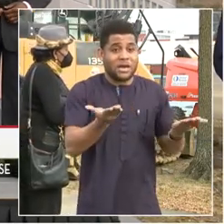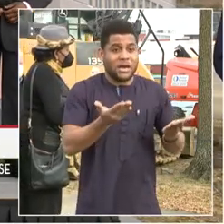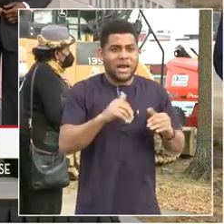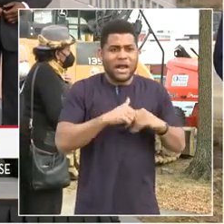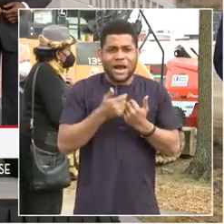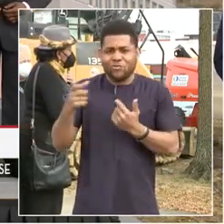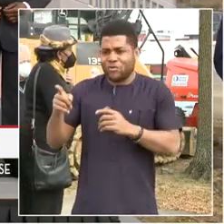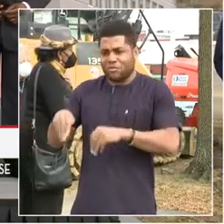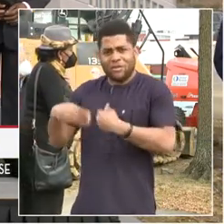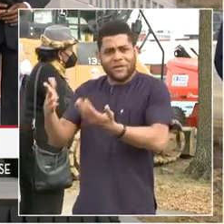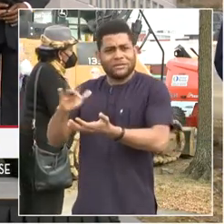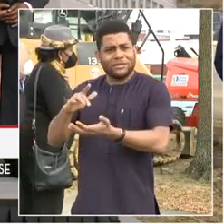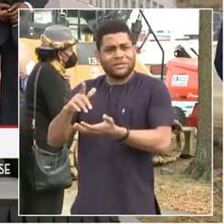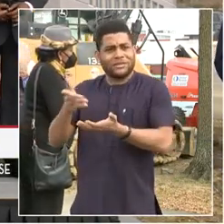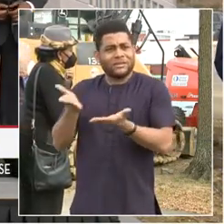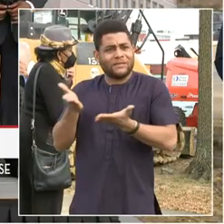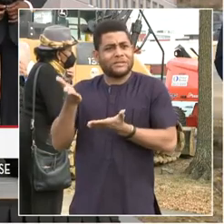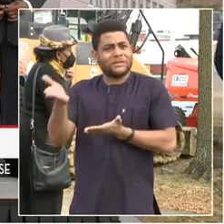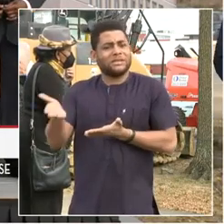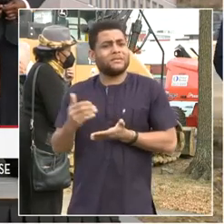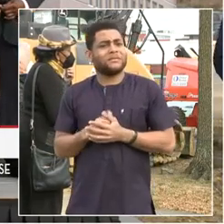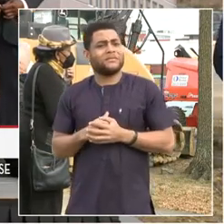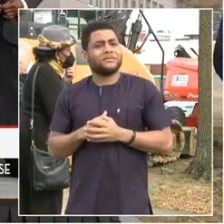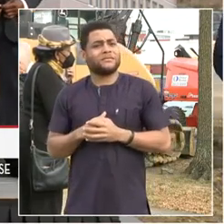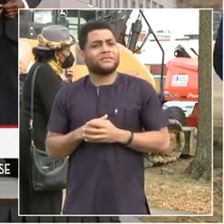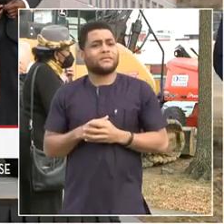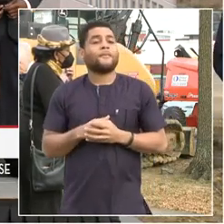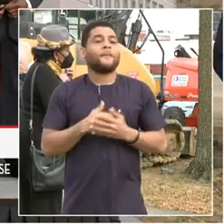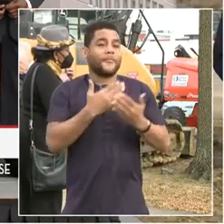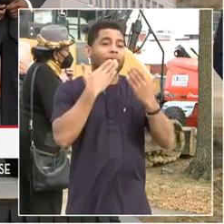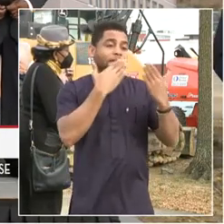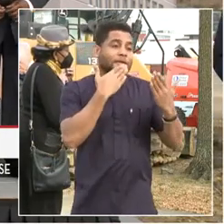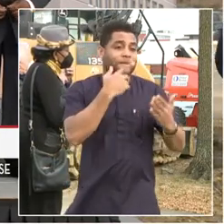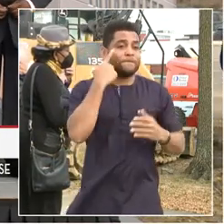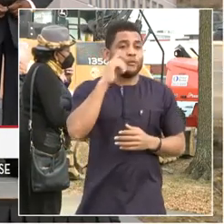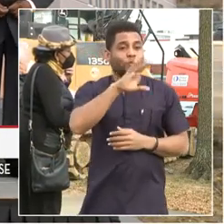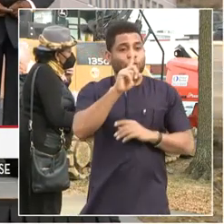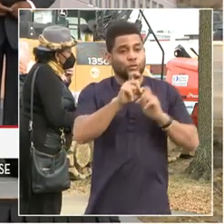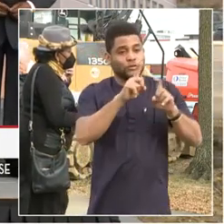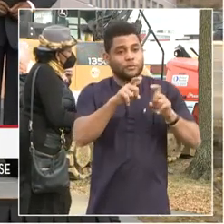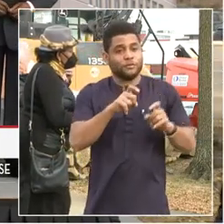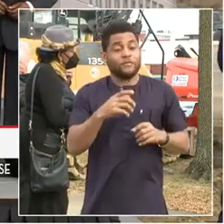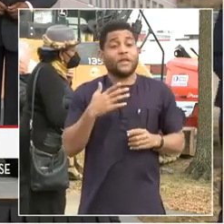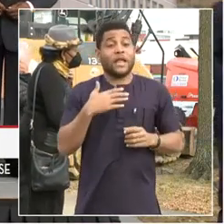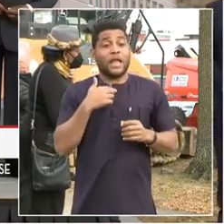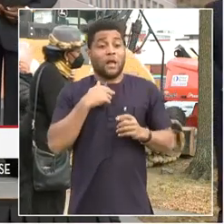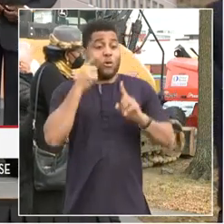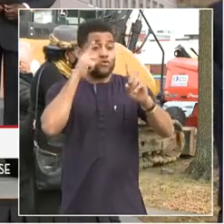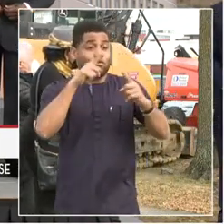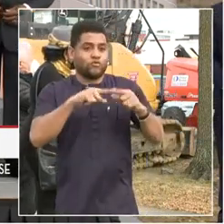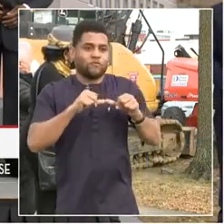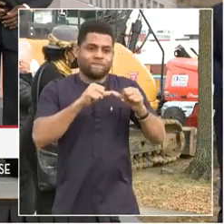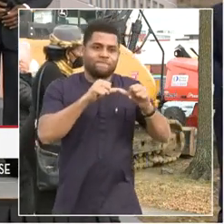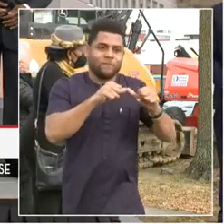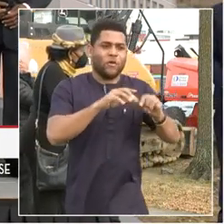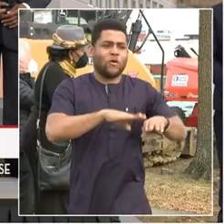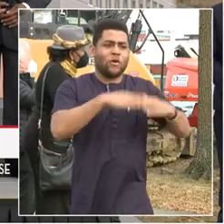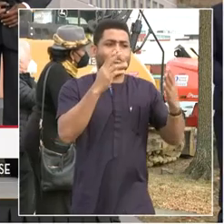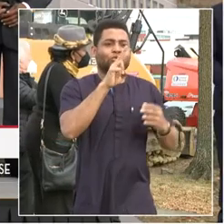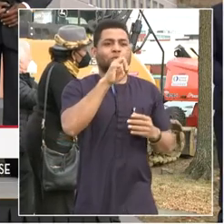to maintain United Medical Center until we open a new hospital. We are working with some constraints